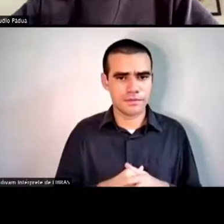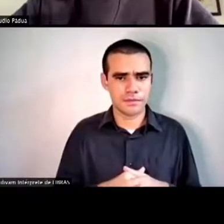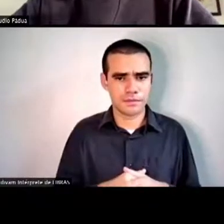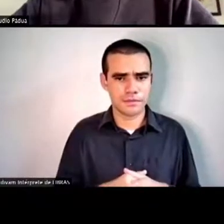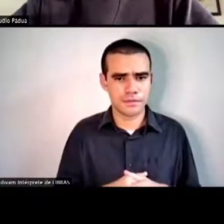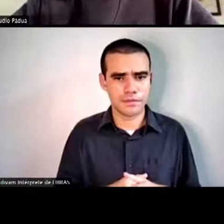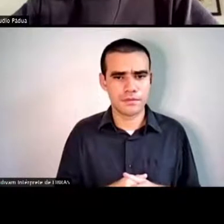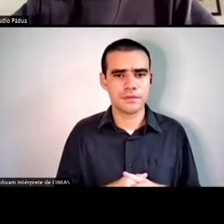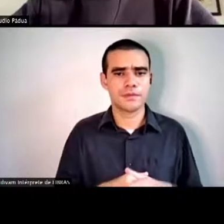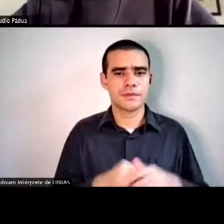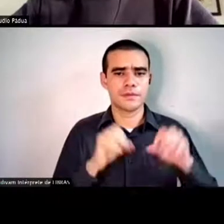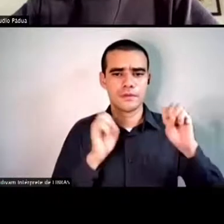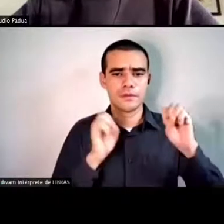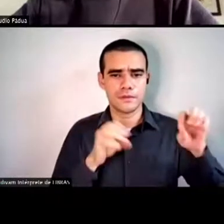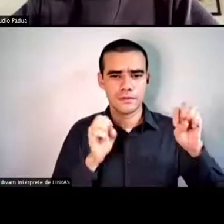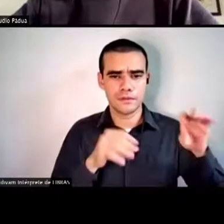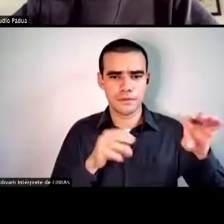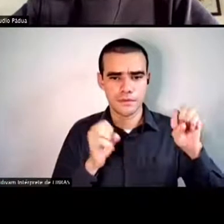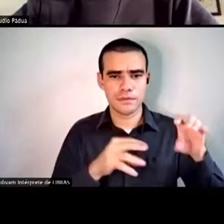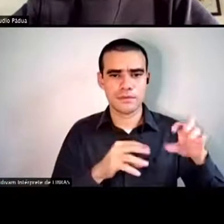that